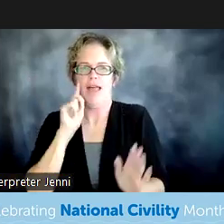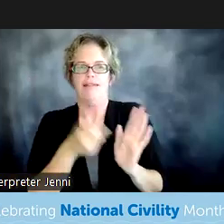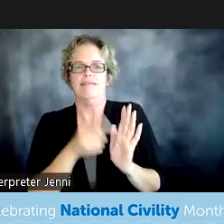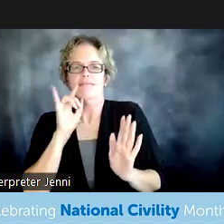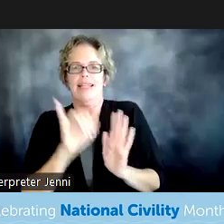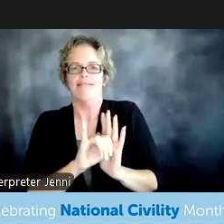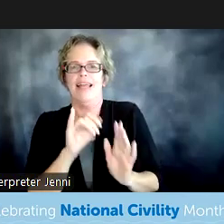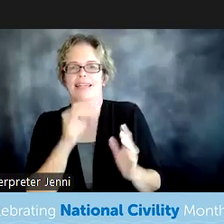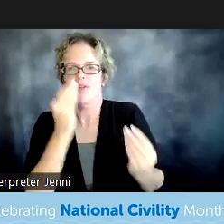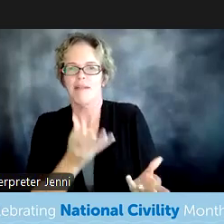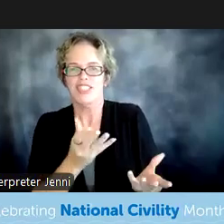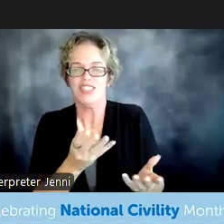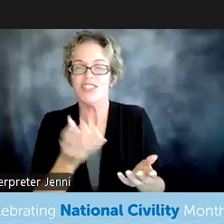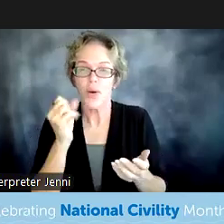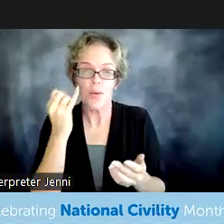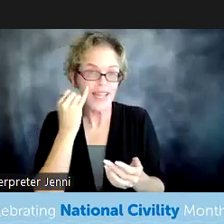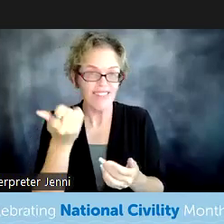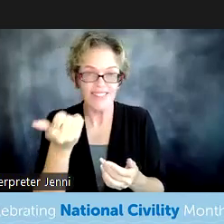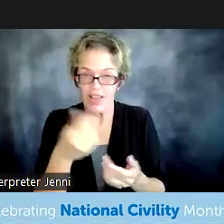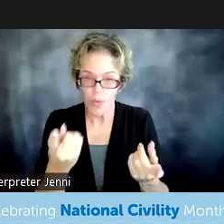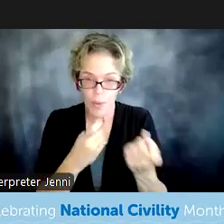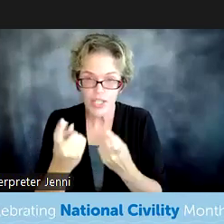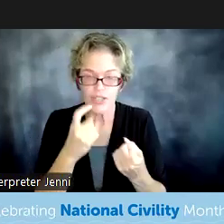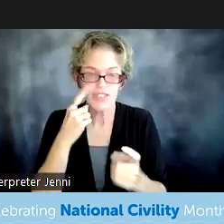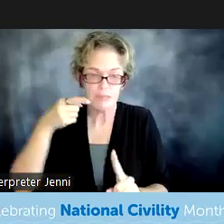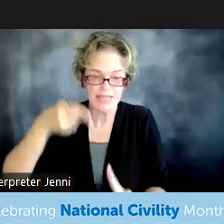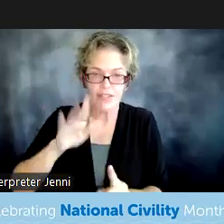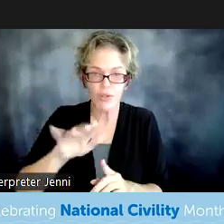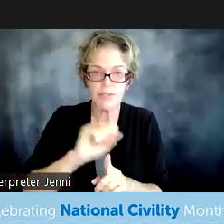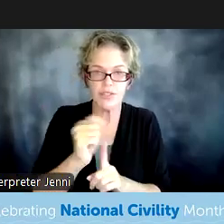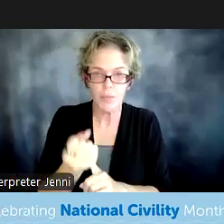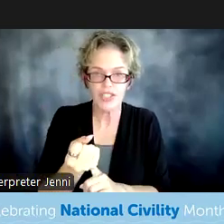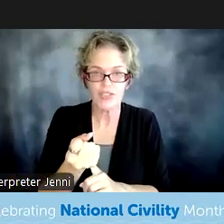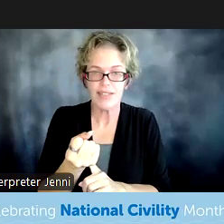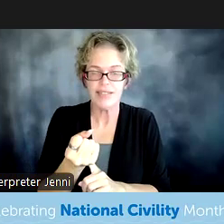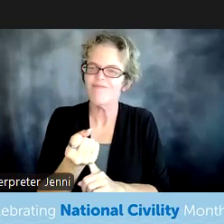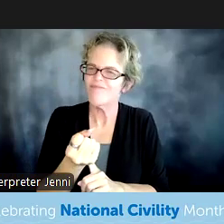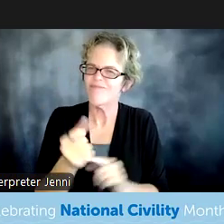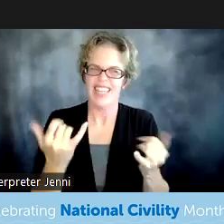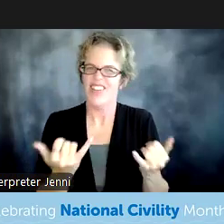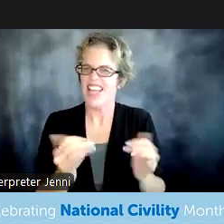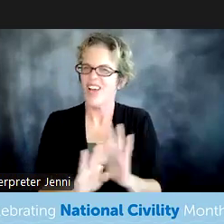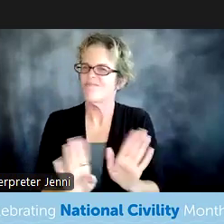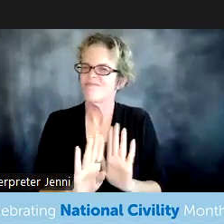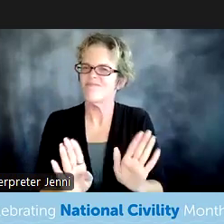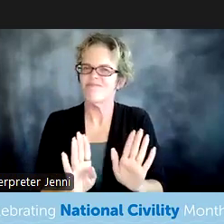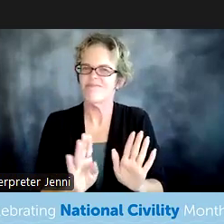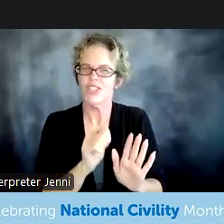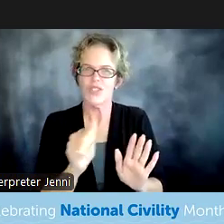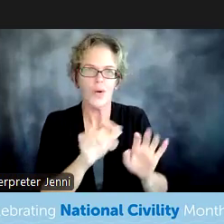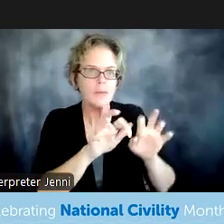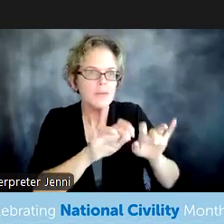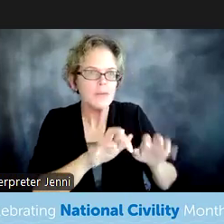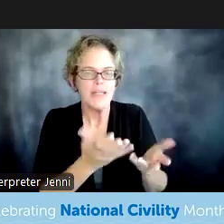you might have a question specific to your own situation, this probably wouldn't be the forum to try to get that